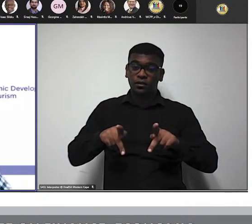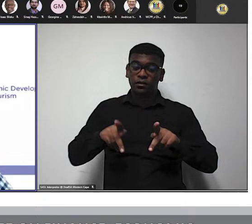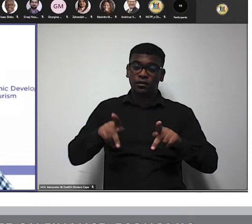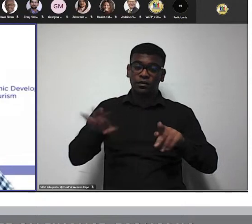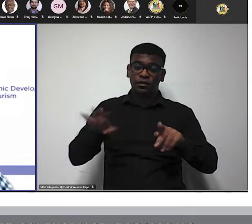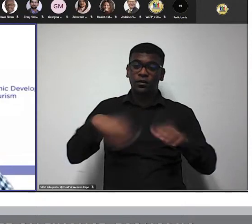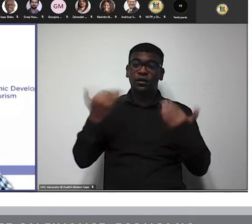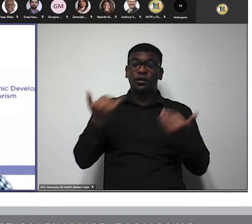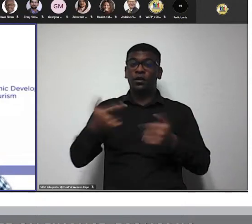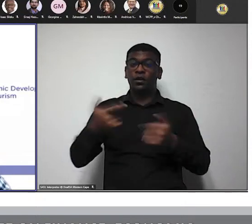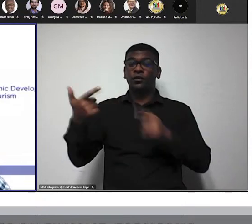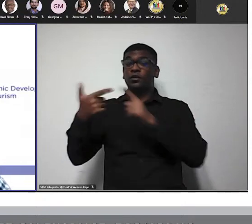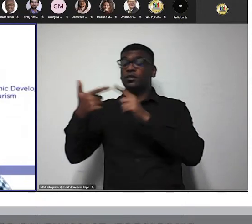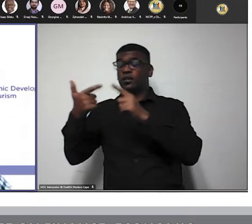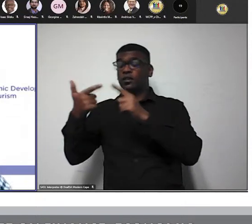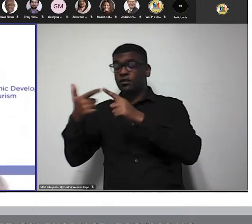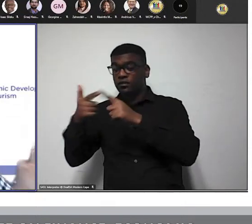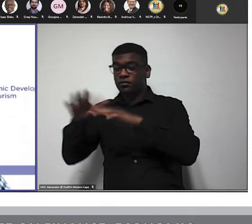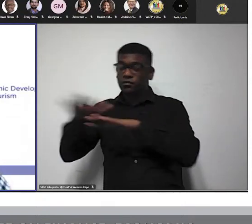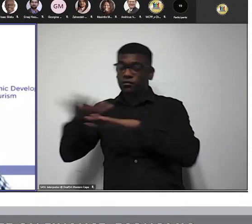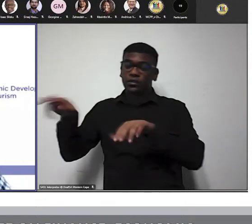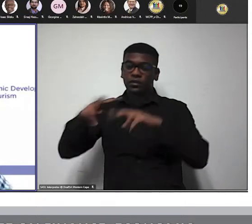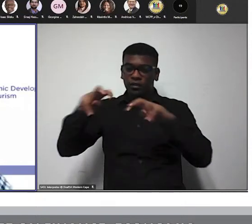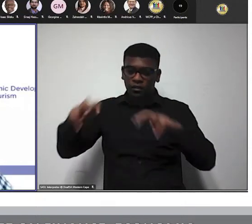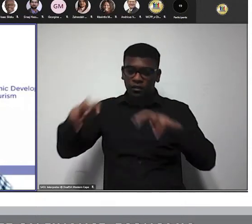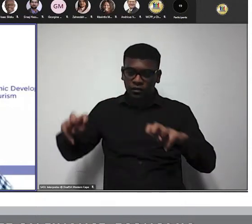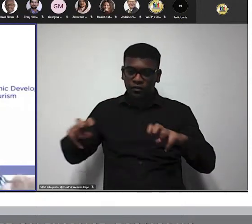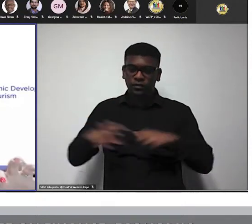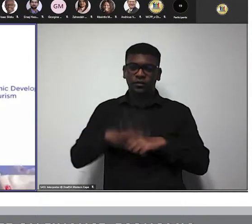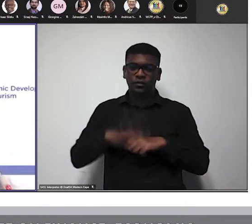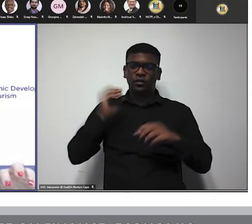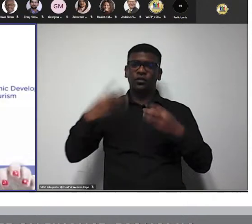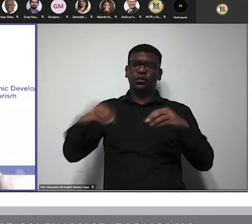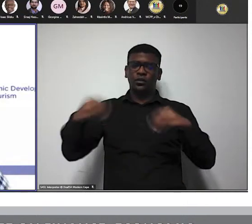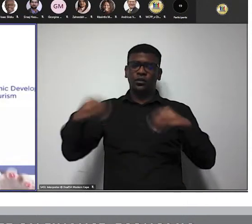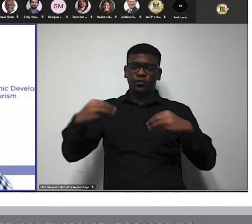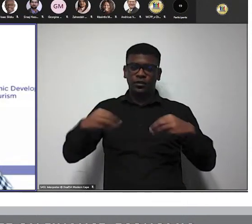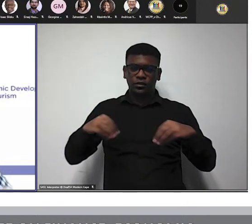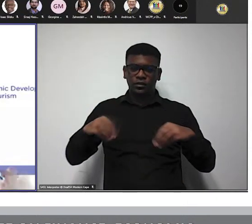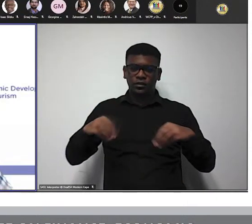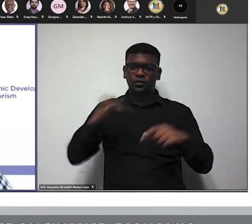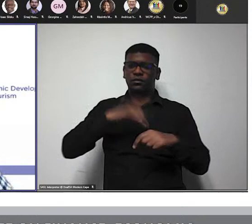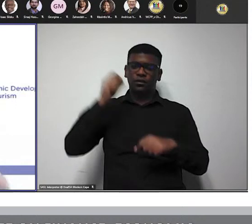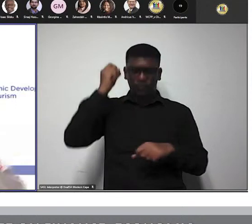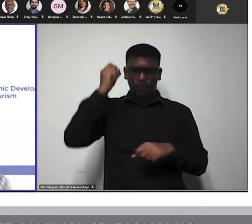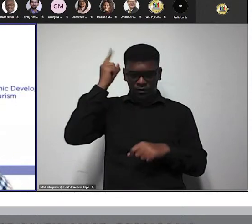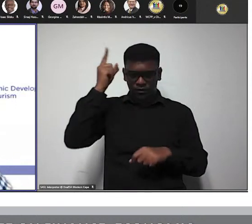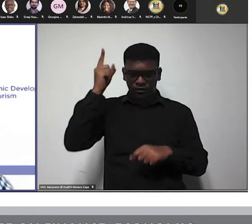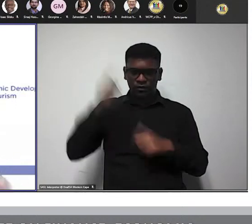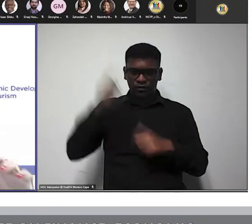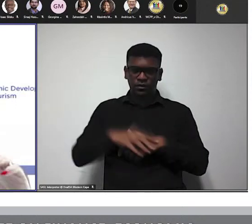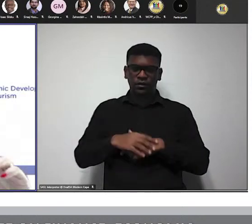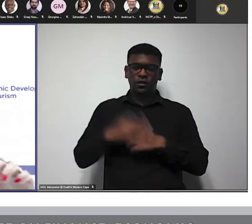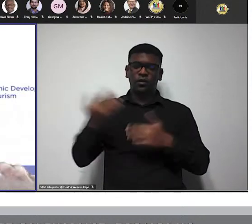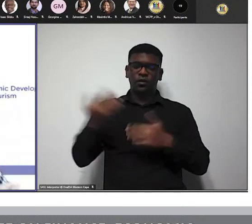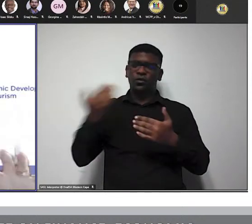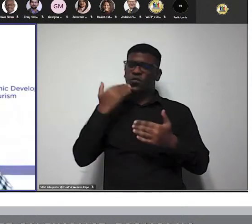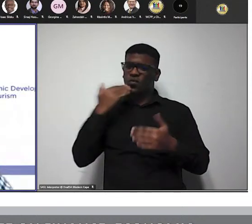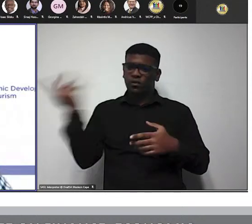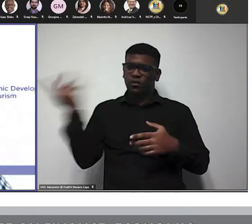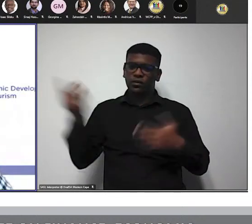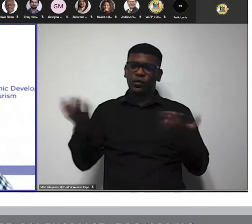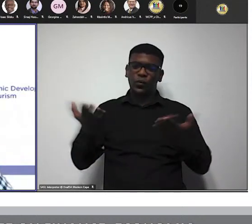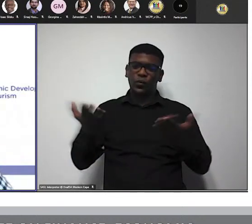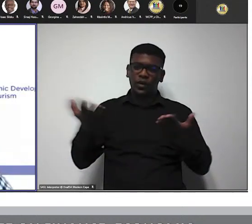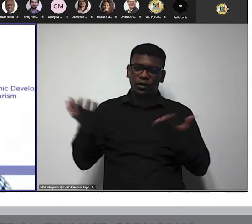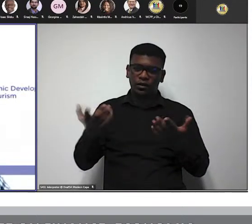second phase of research in terms of those, with mapping them with actual businesses and to understand who are they, where are they, and